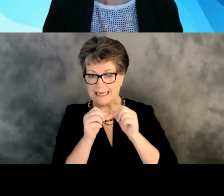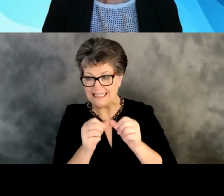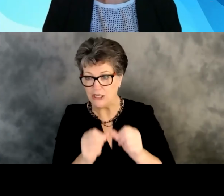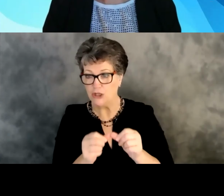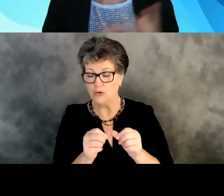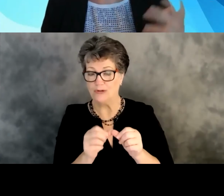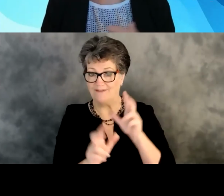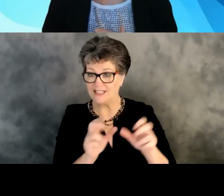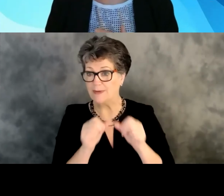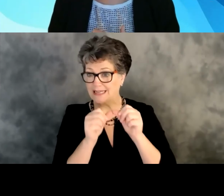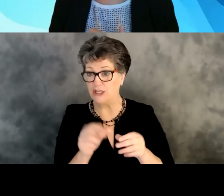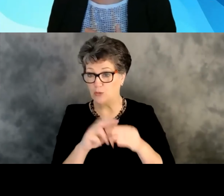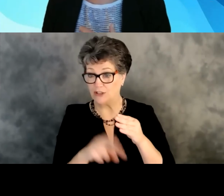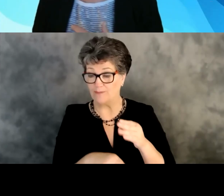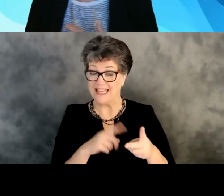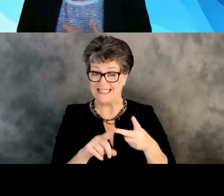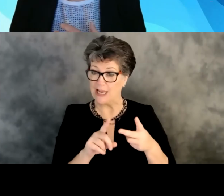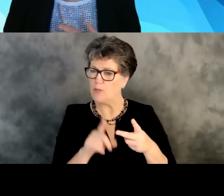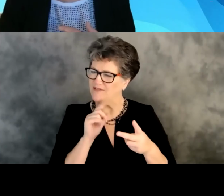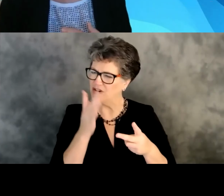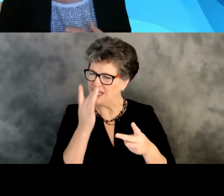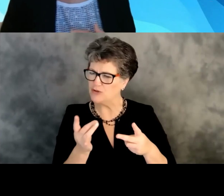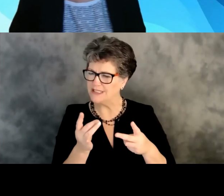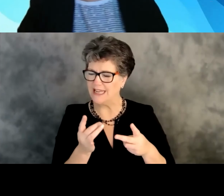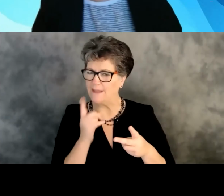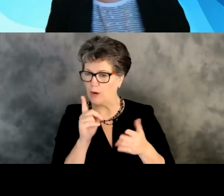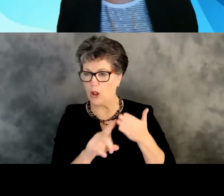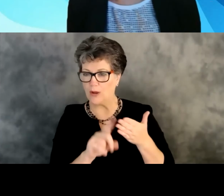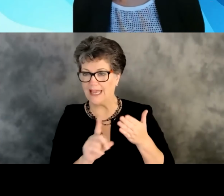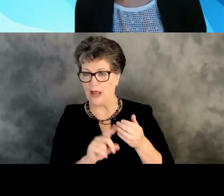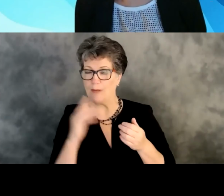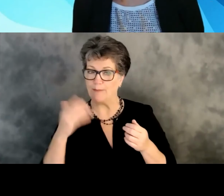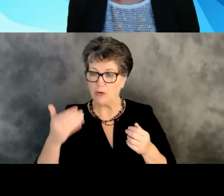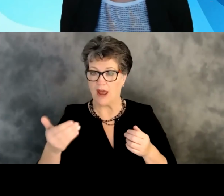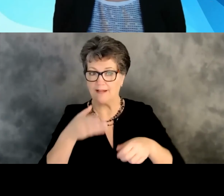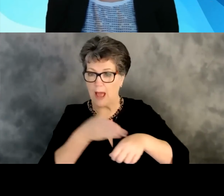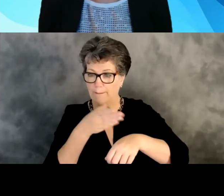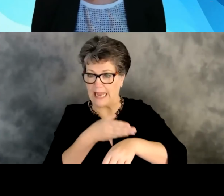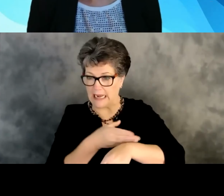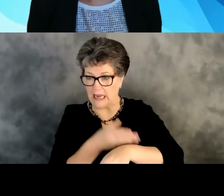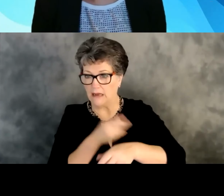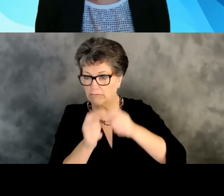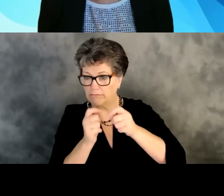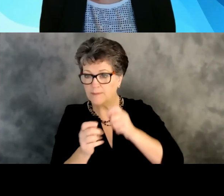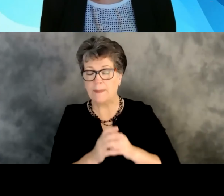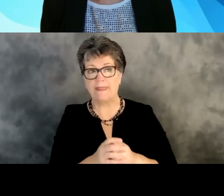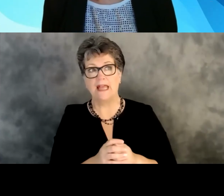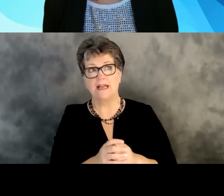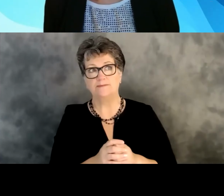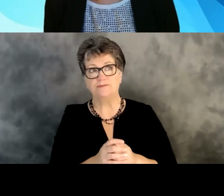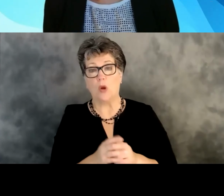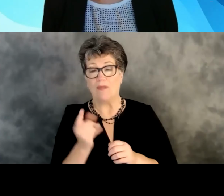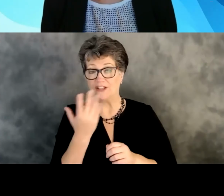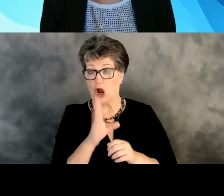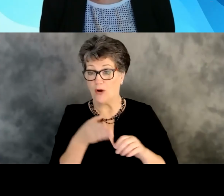results. Your second point is a very interesting one that we're looking at in terms of periodically updating. One of the things baked into the